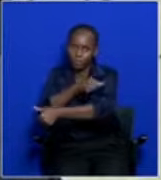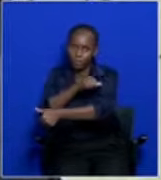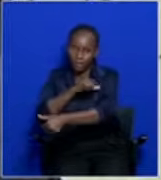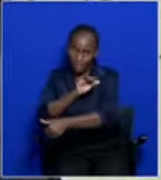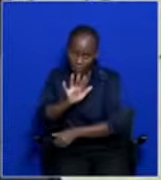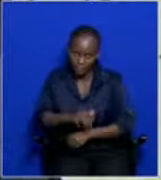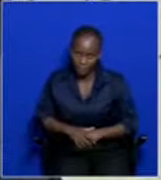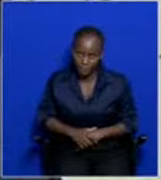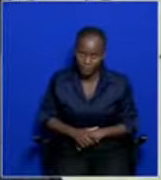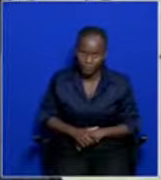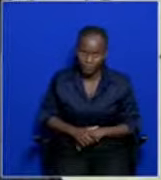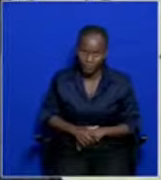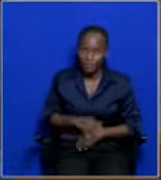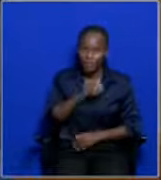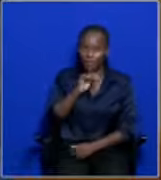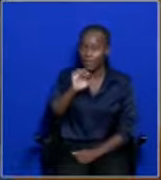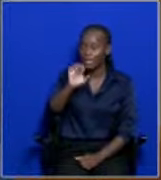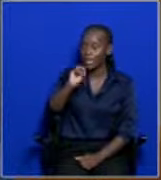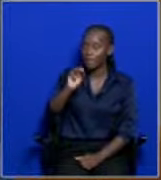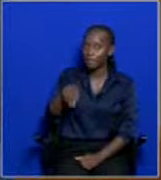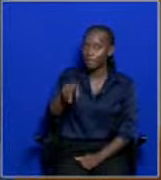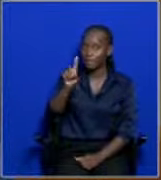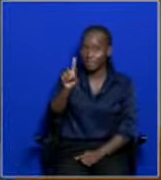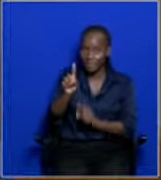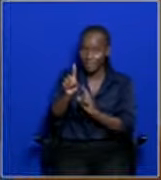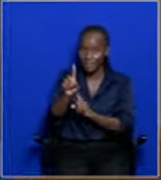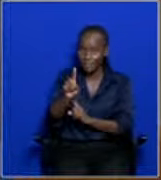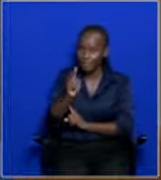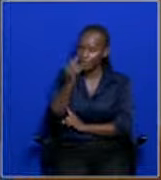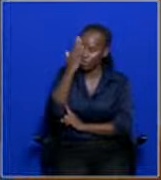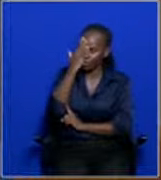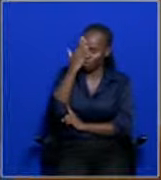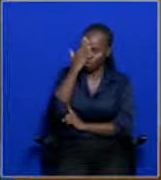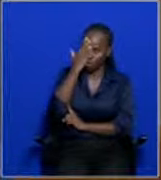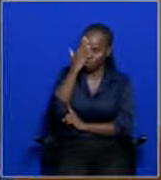point, it was on March,